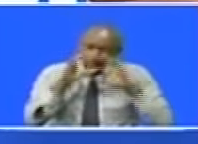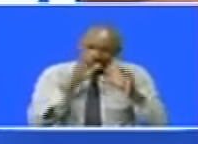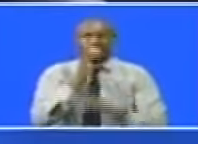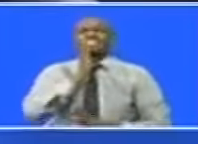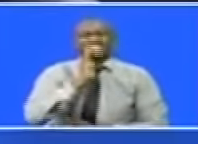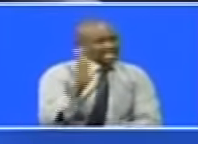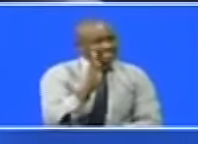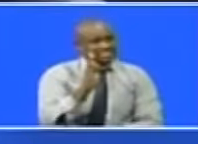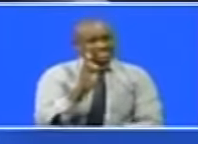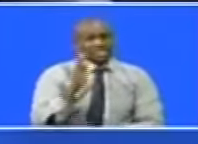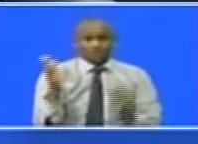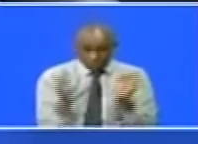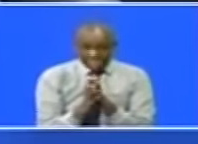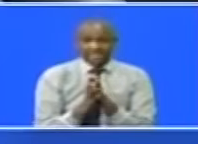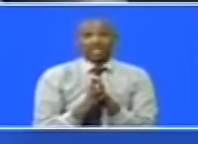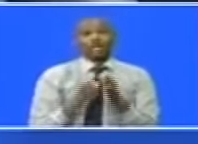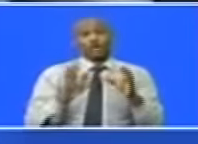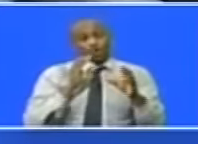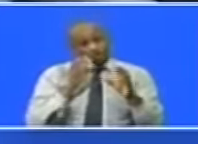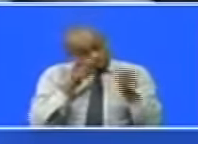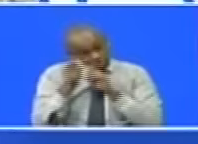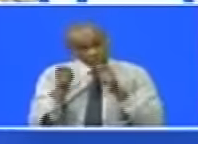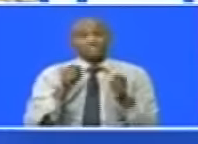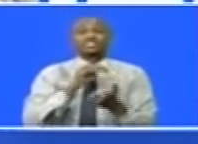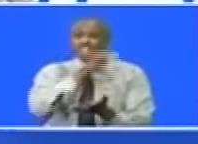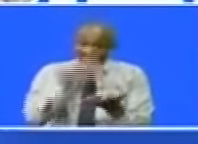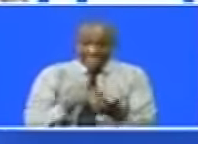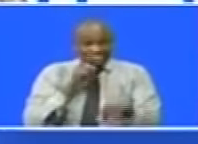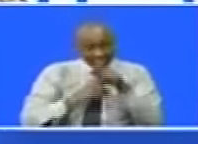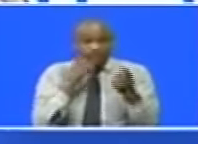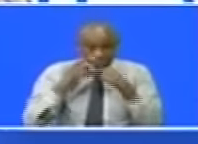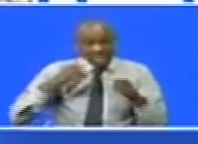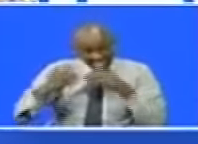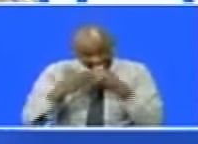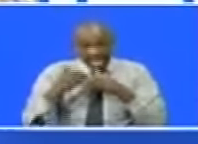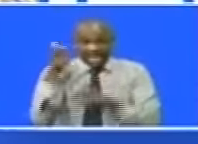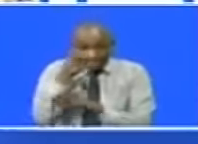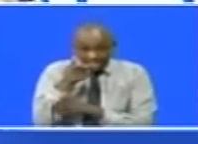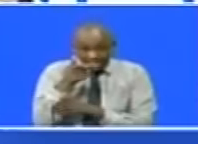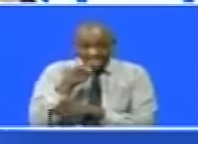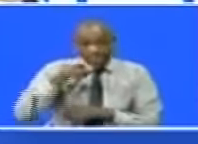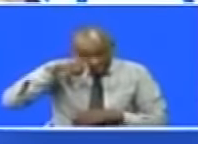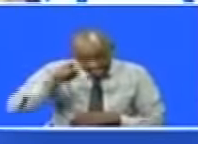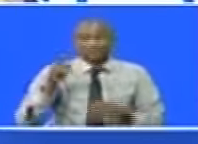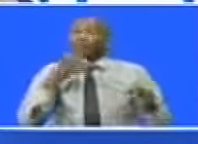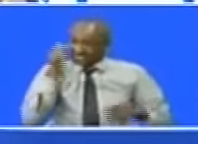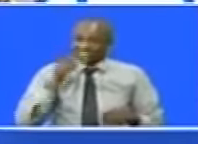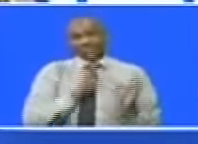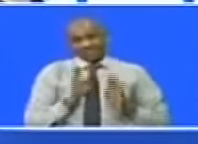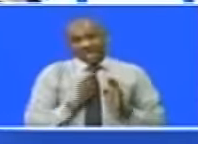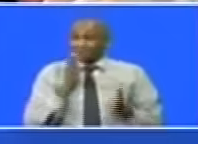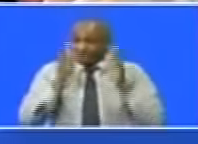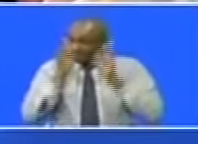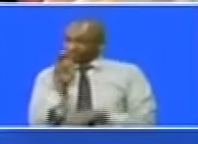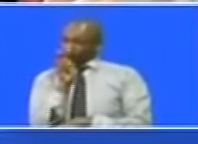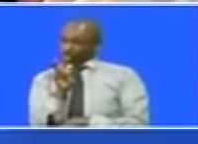directly with the command and control center at Jogo. When you walk around next to a camera, be of your best behavior, because someone may be watching